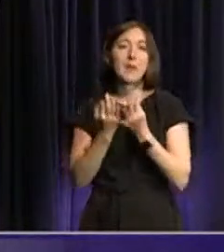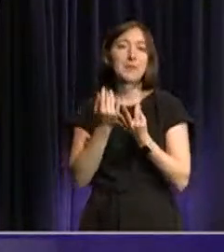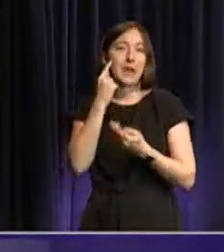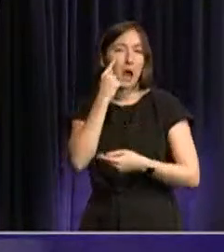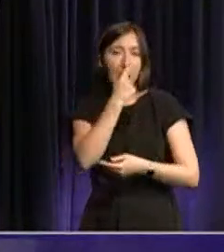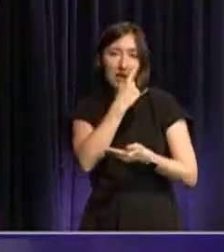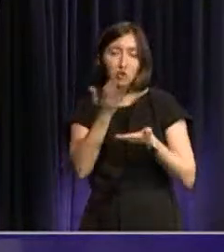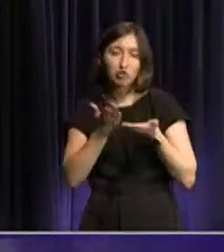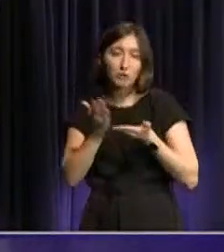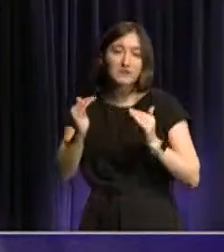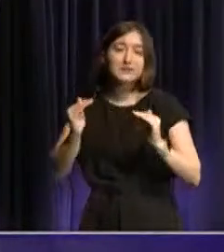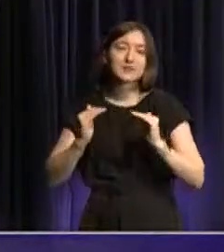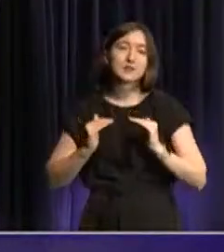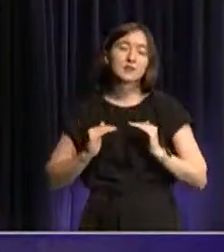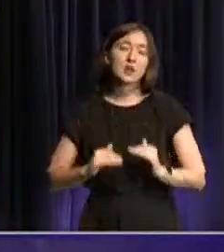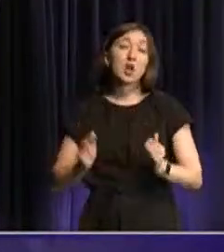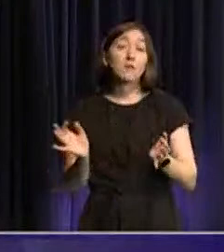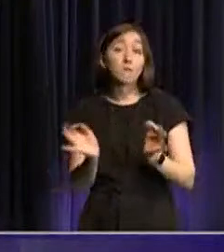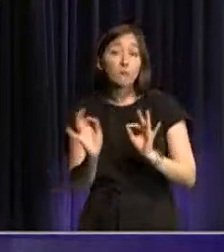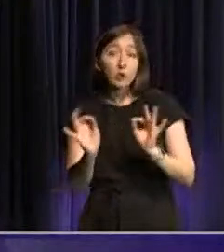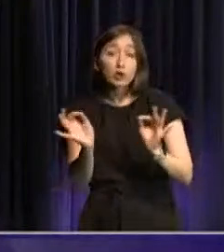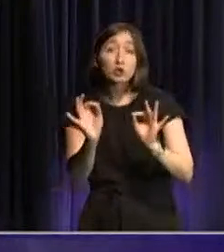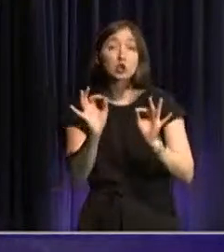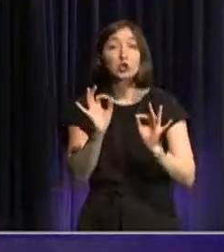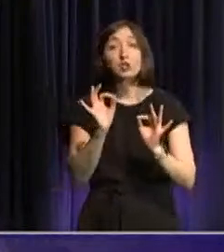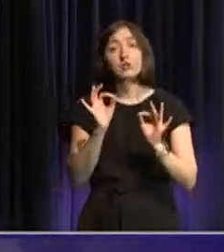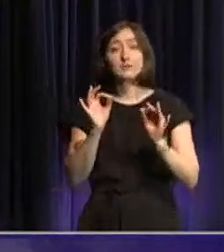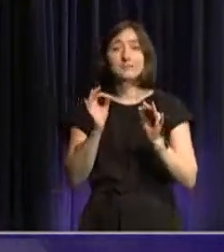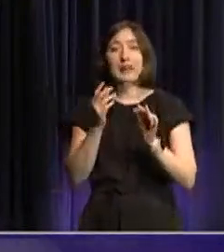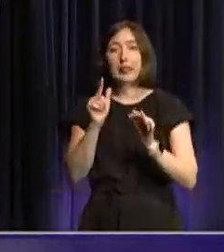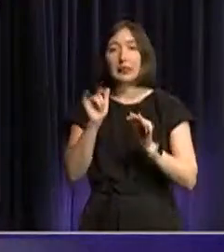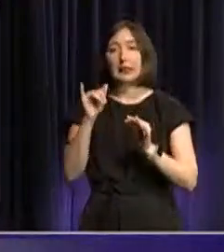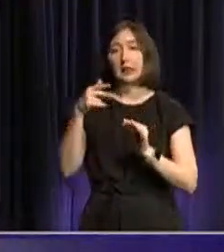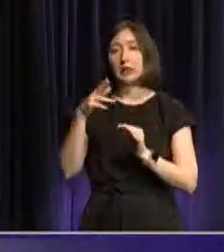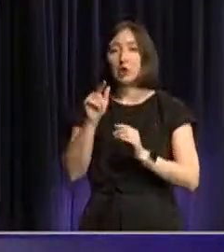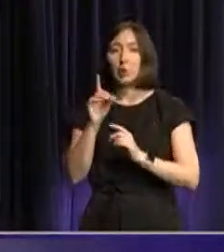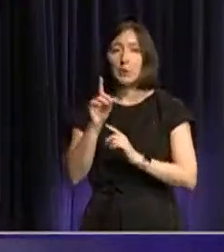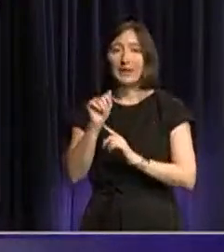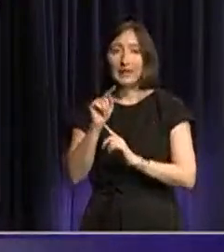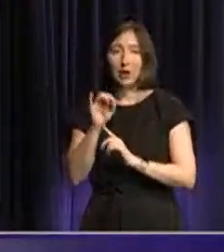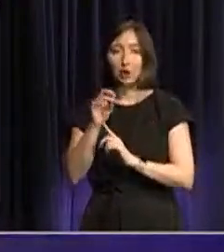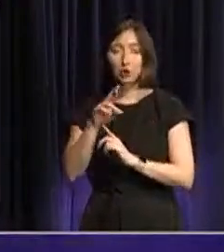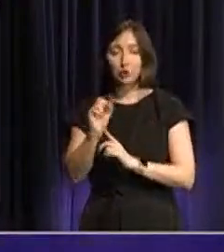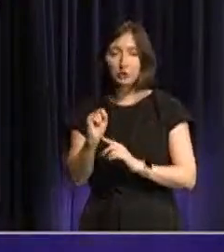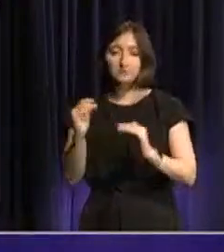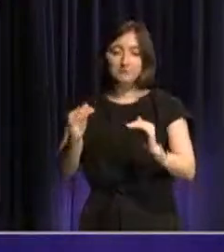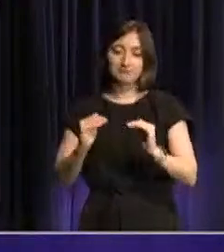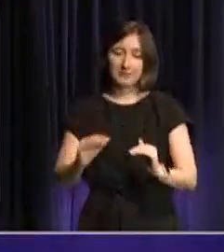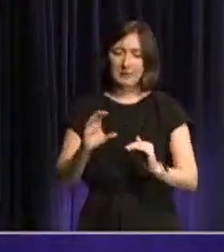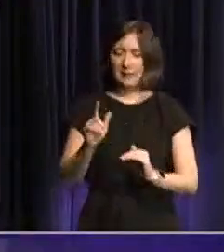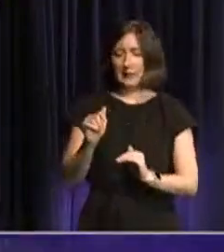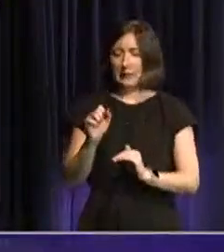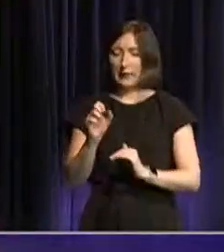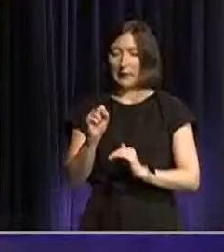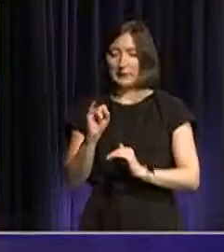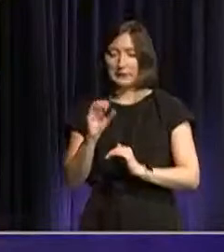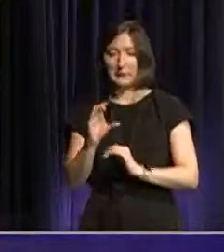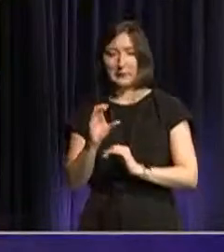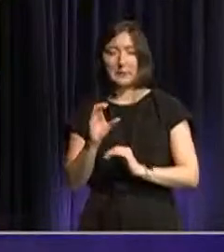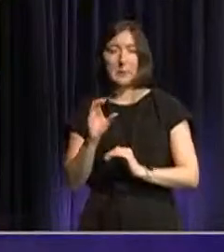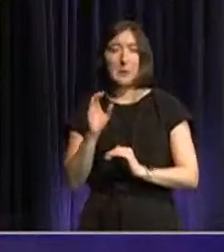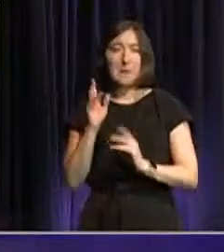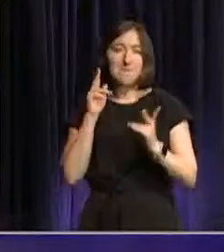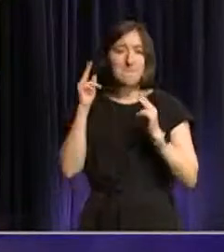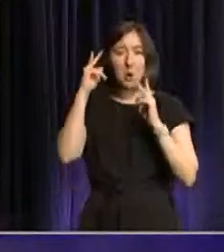Furniture Liquidators, Pinstripes, Classic Barbecue, Classic Barbershop. So everybody's stepping up, so we